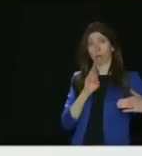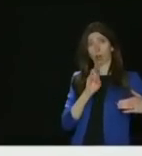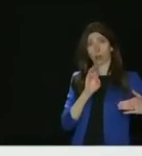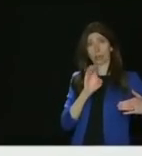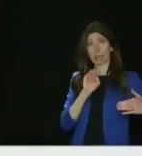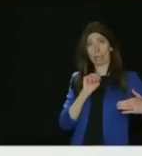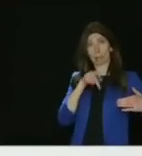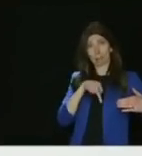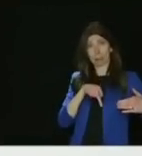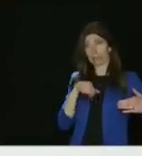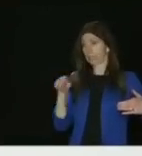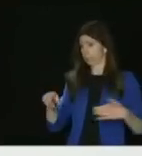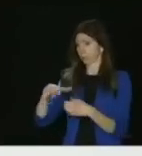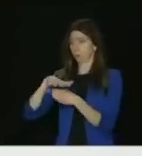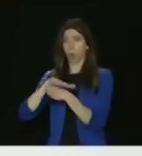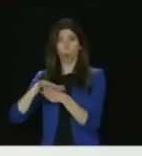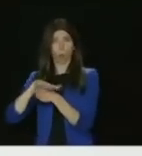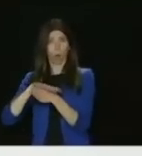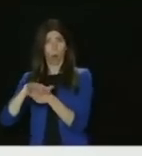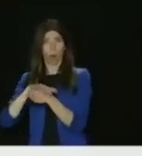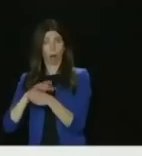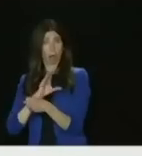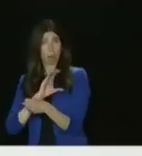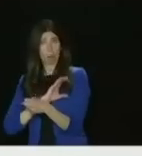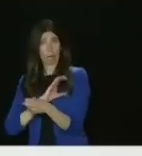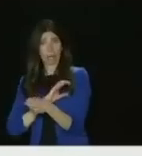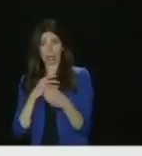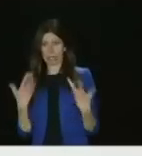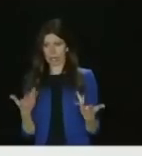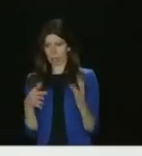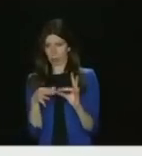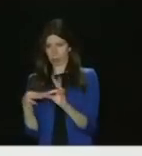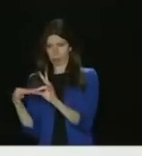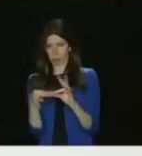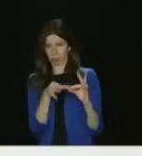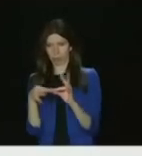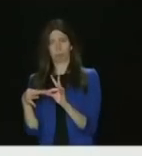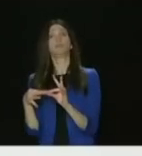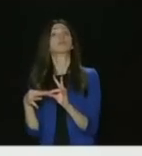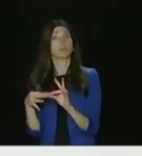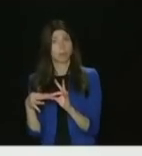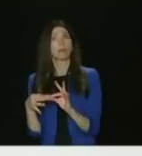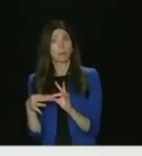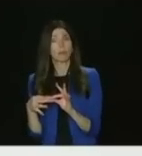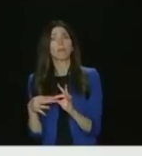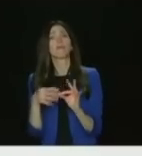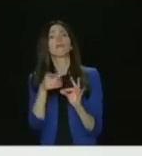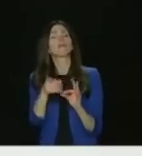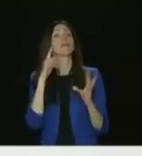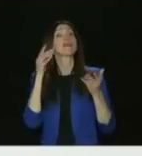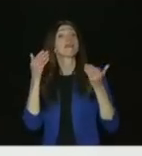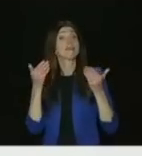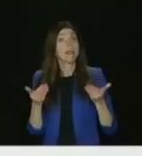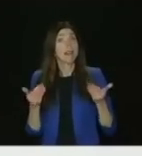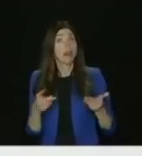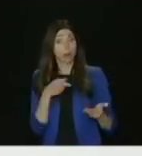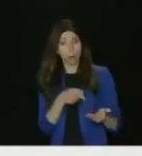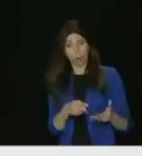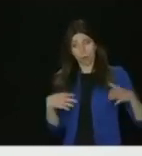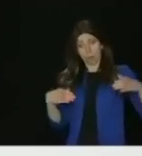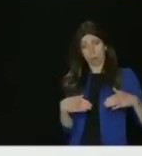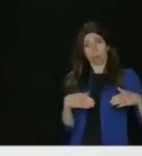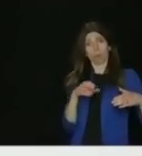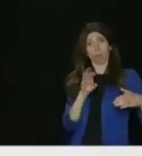local law enforcement and provincial enforcement, the provision that is within the declaration will allow the RCMP to be